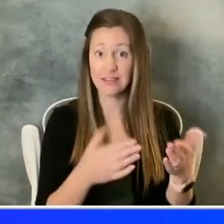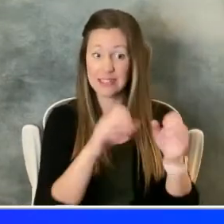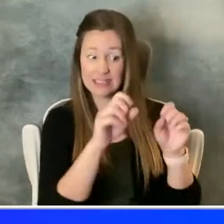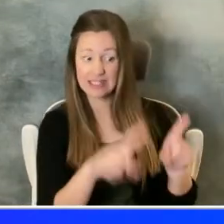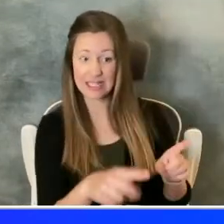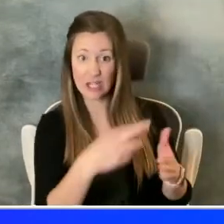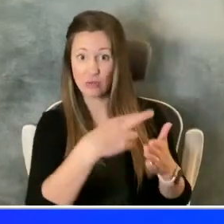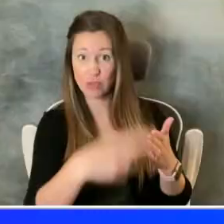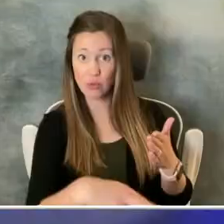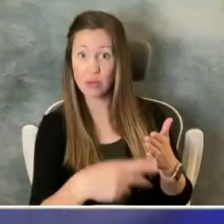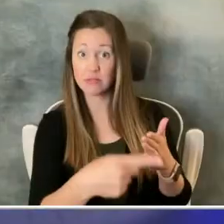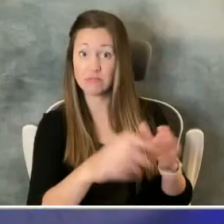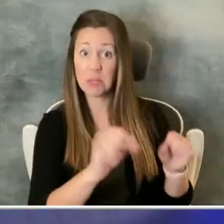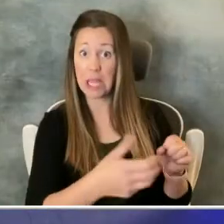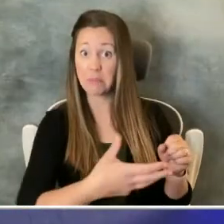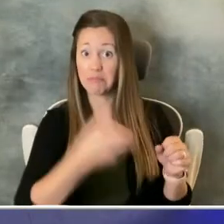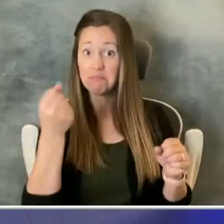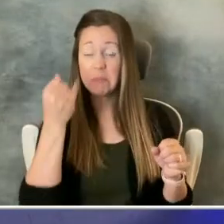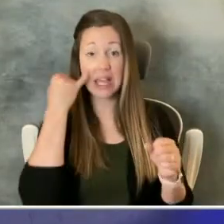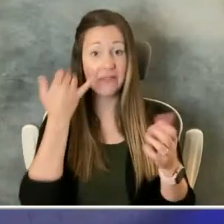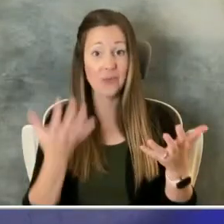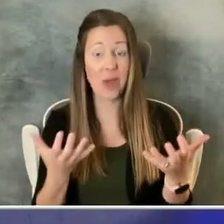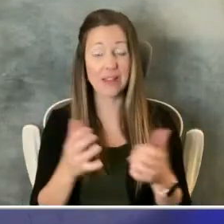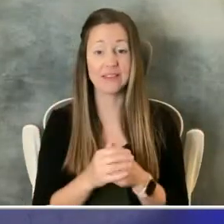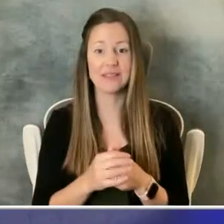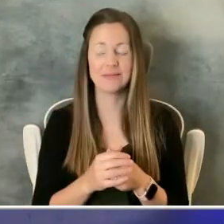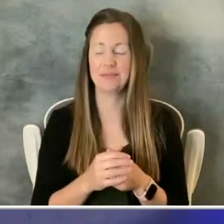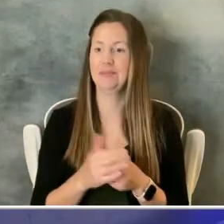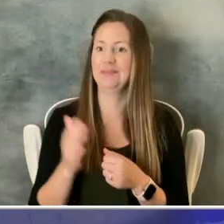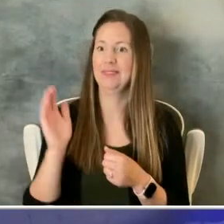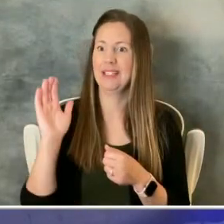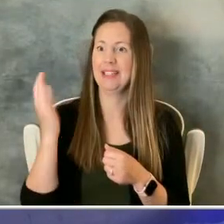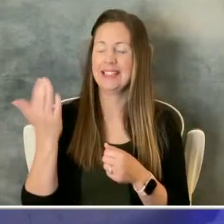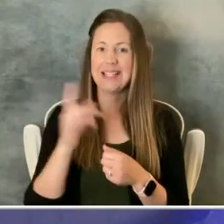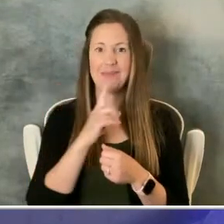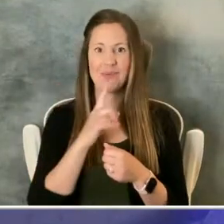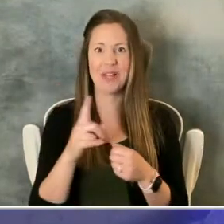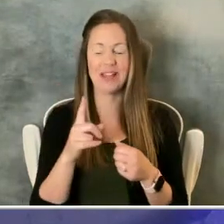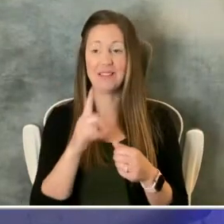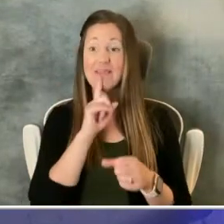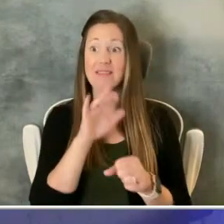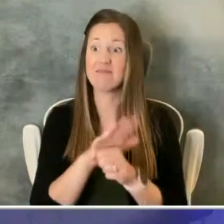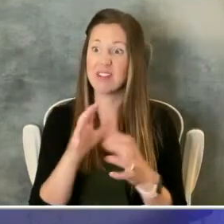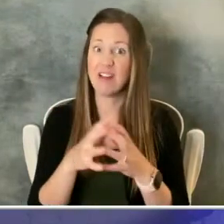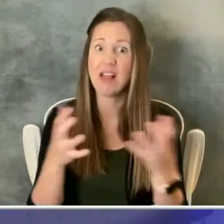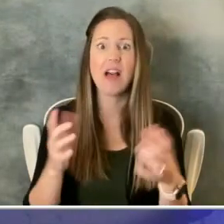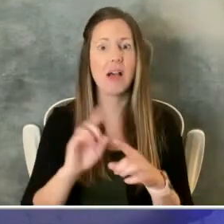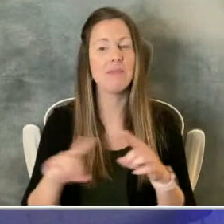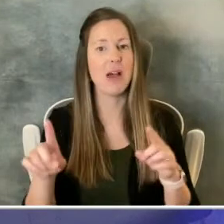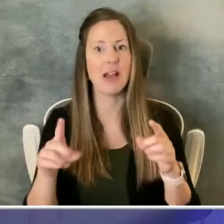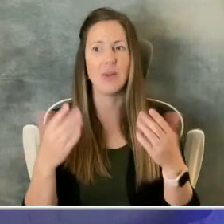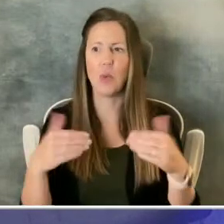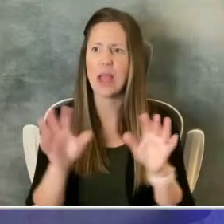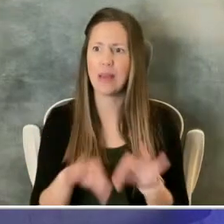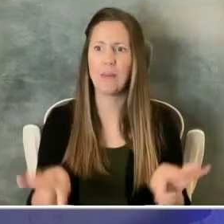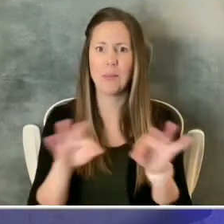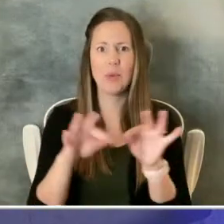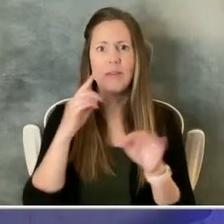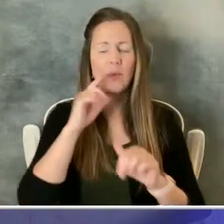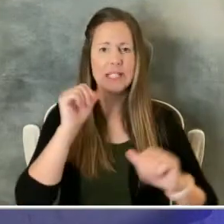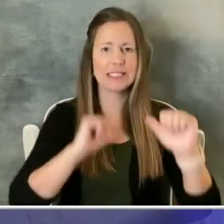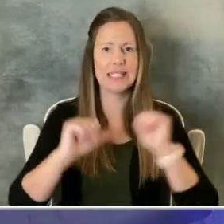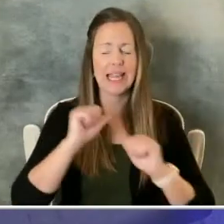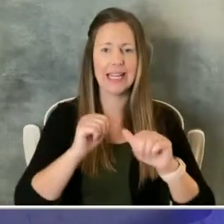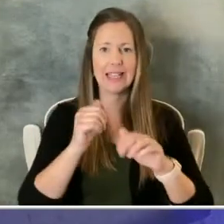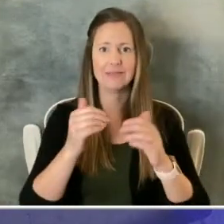to. That sounds like a big commitment, but a great thing to do to help advance the science. So if people want to sign